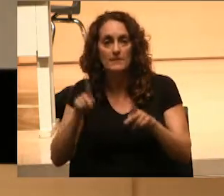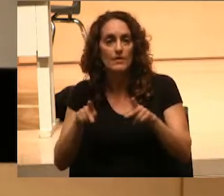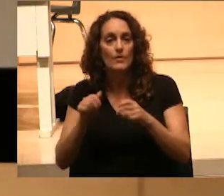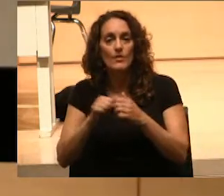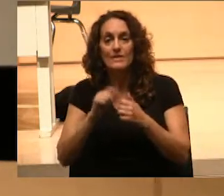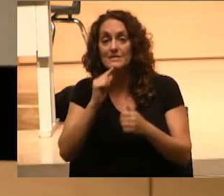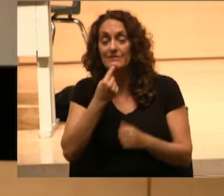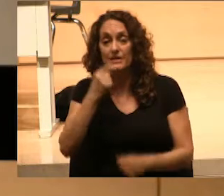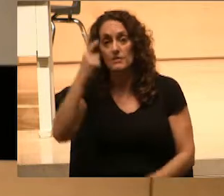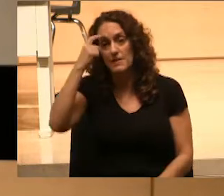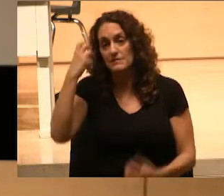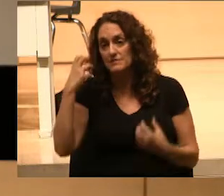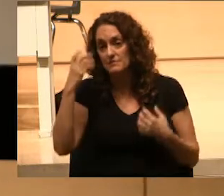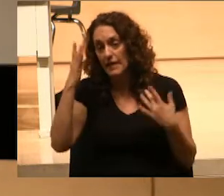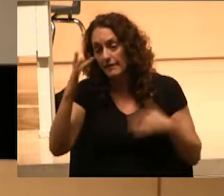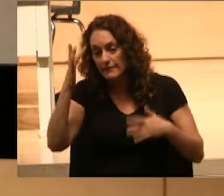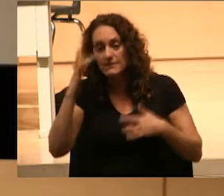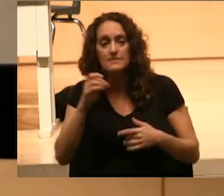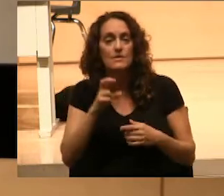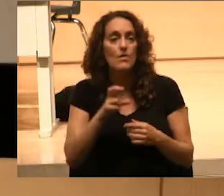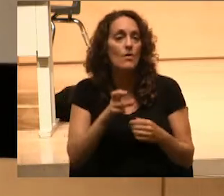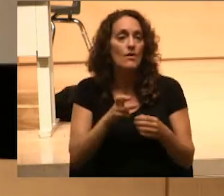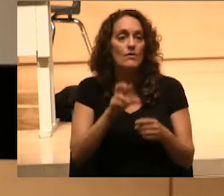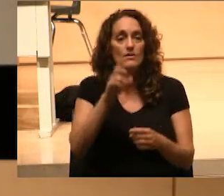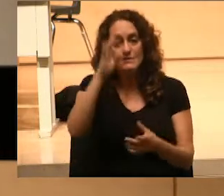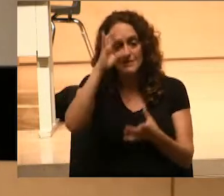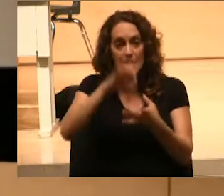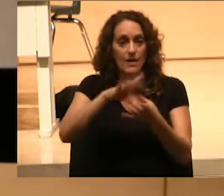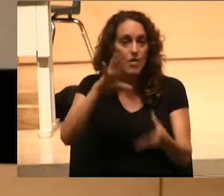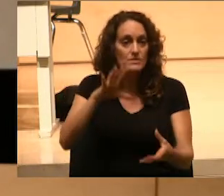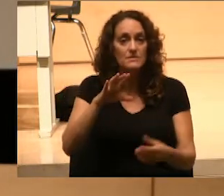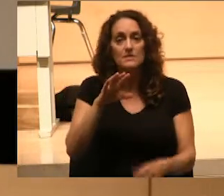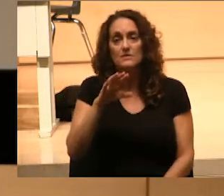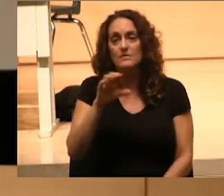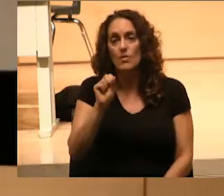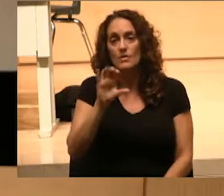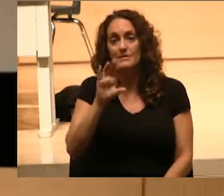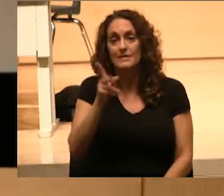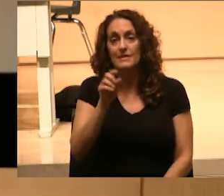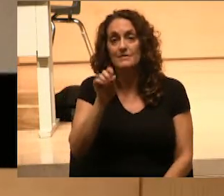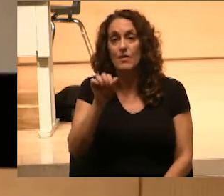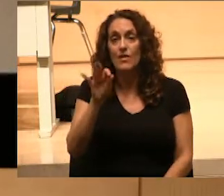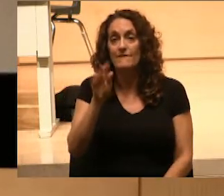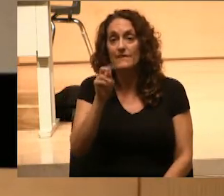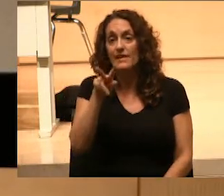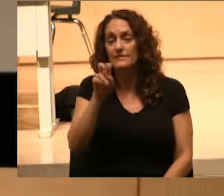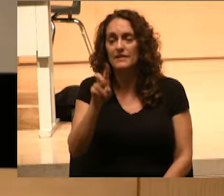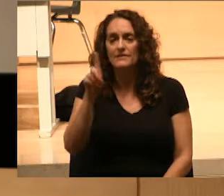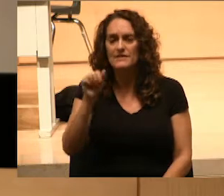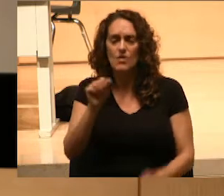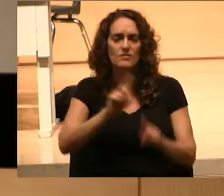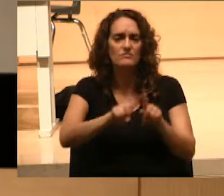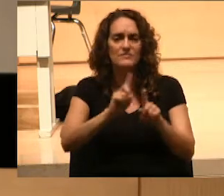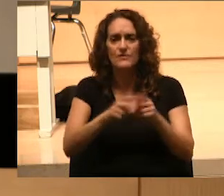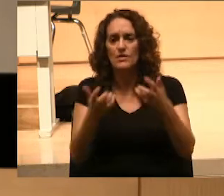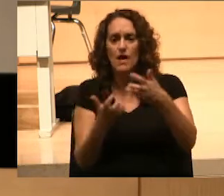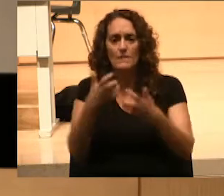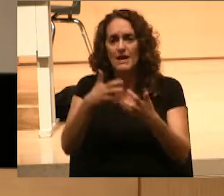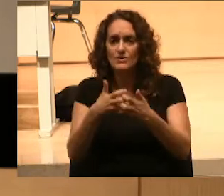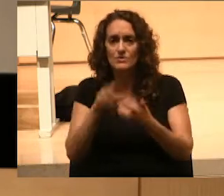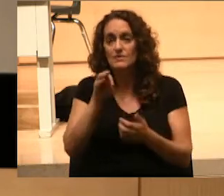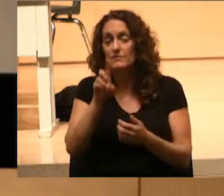mental illness, whether it's the psychosis or schizoaffective disorder, combinations of mood disorders